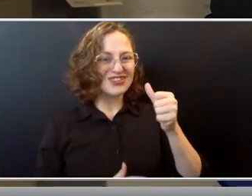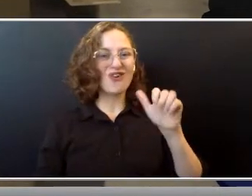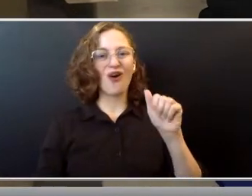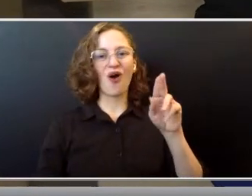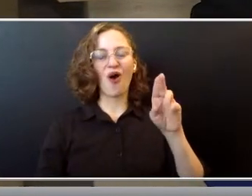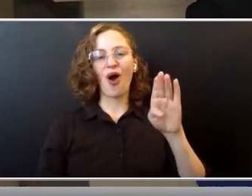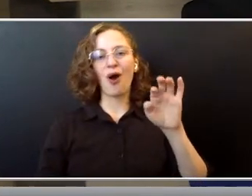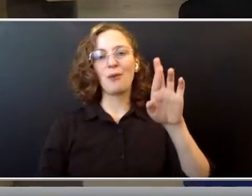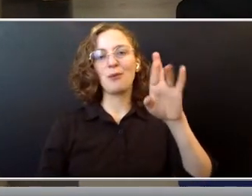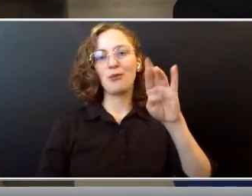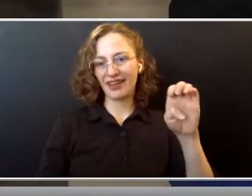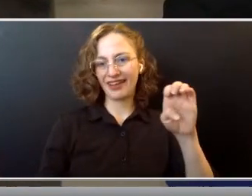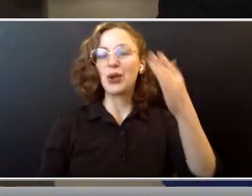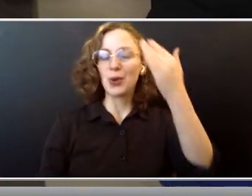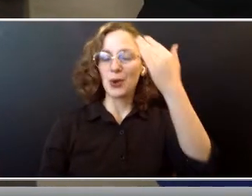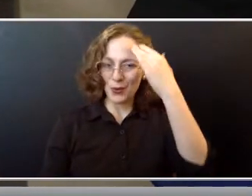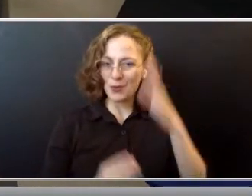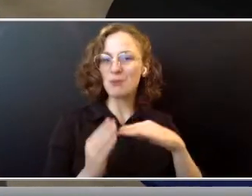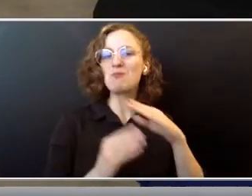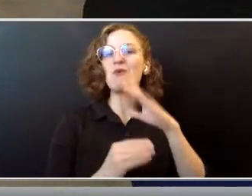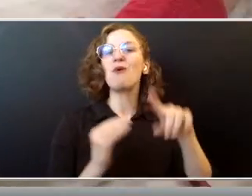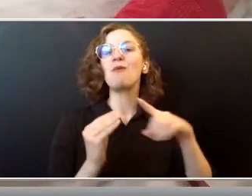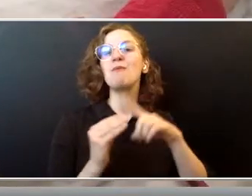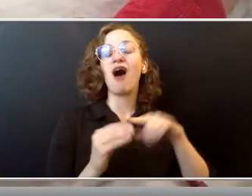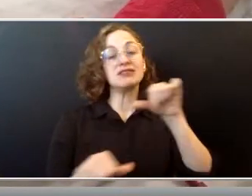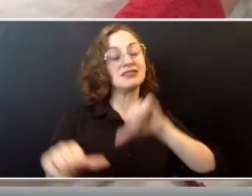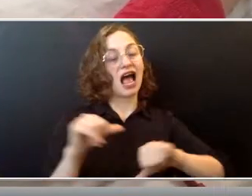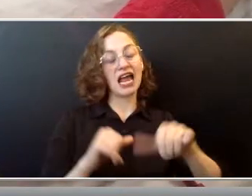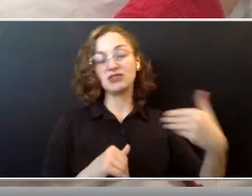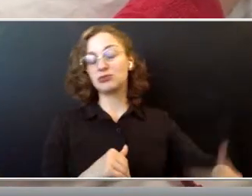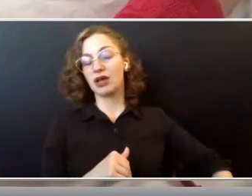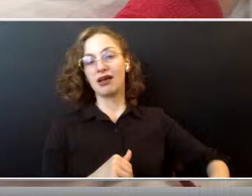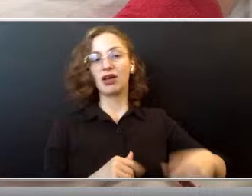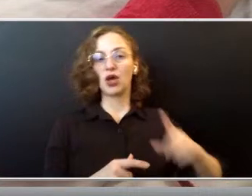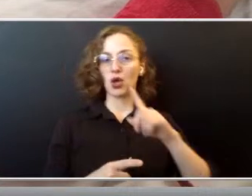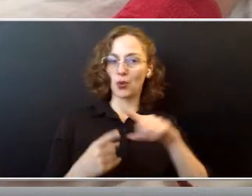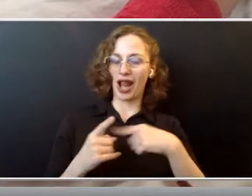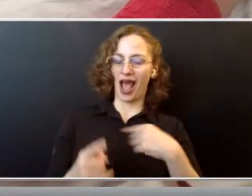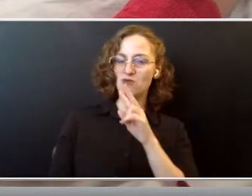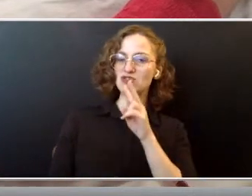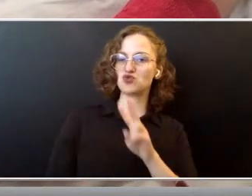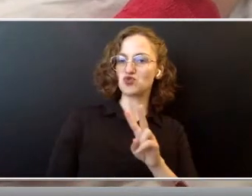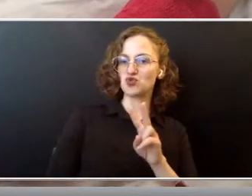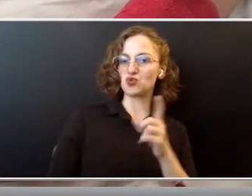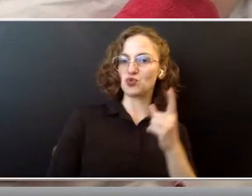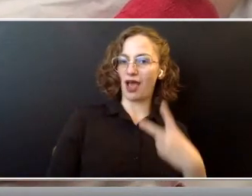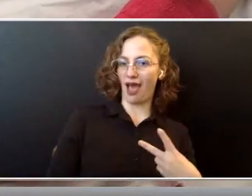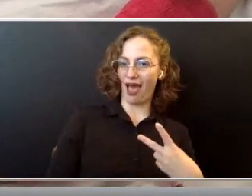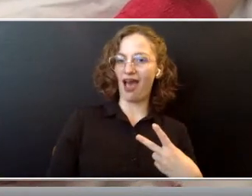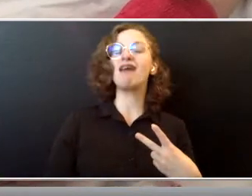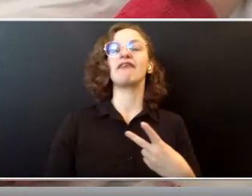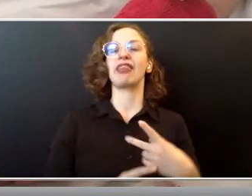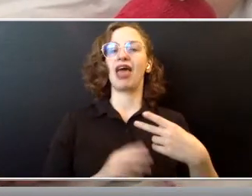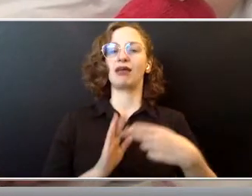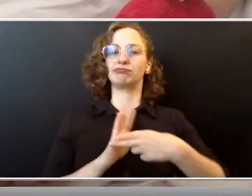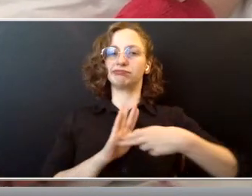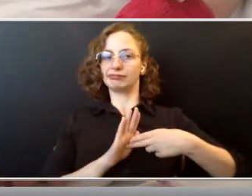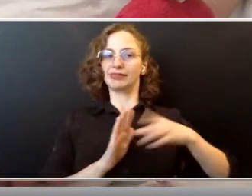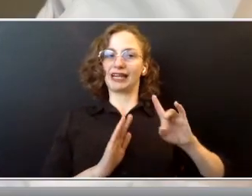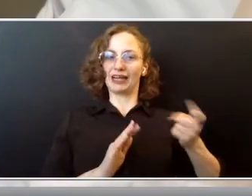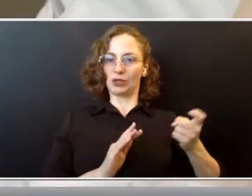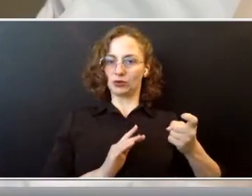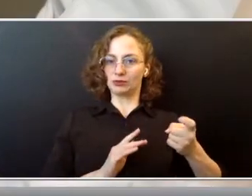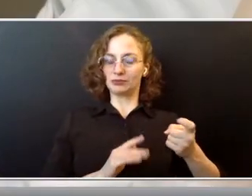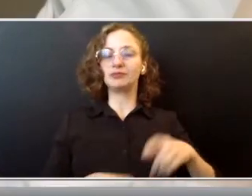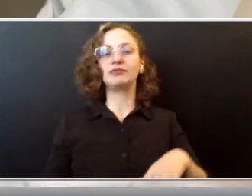should. When I was 2.5, I got diagnosed with it. She's had plenty of first-hand experience. It's about 8.5 hours